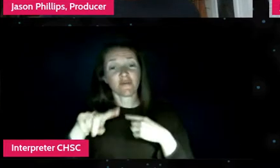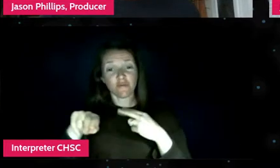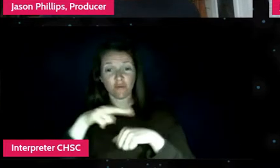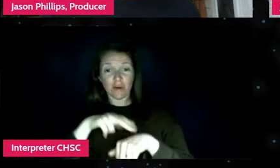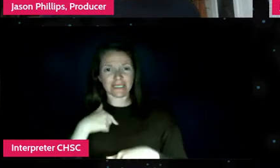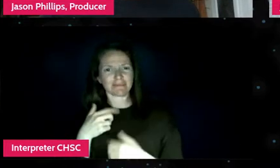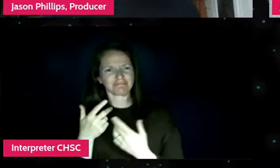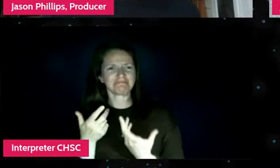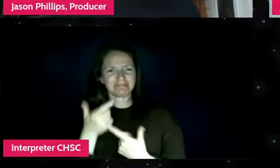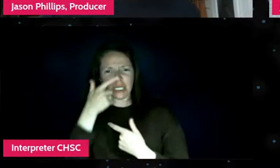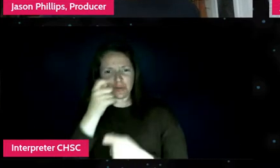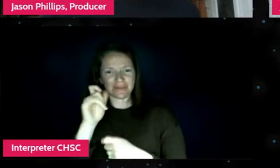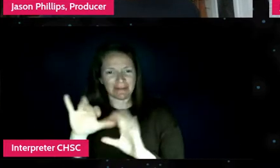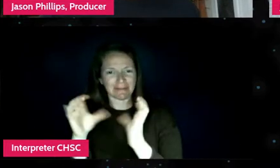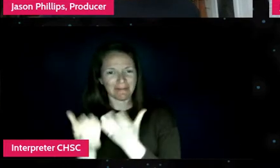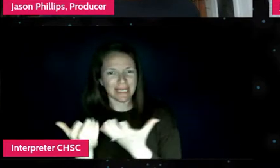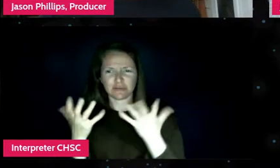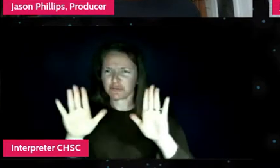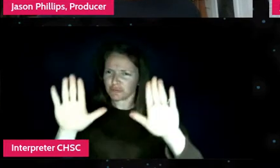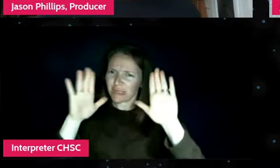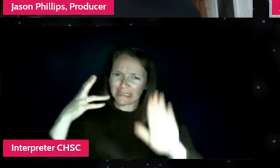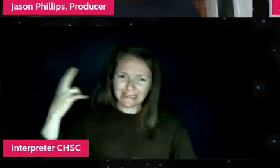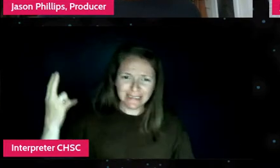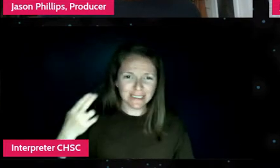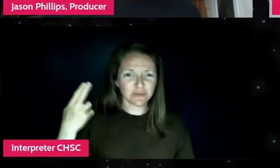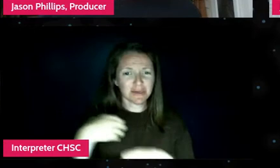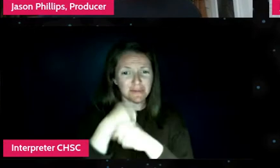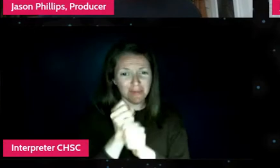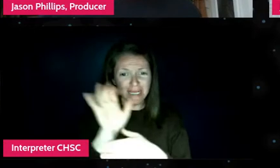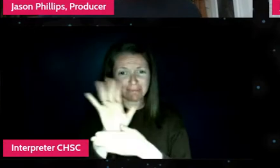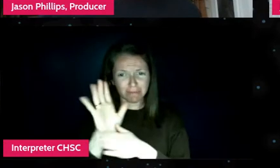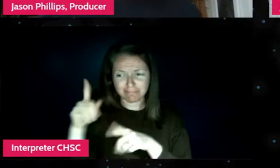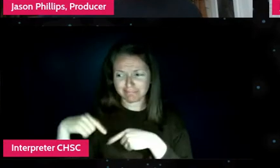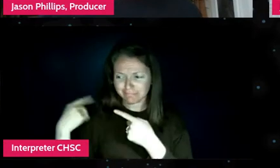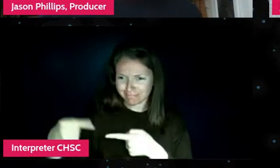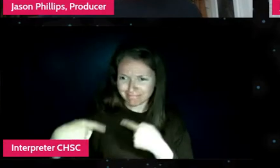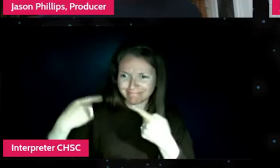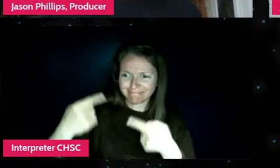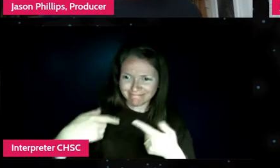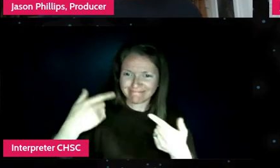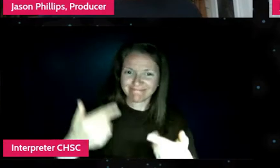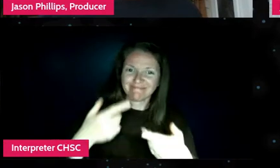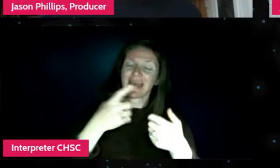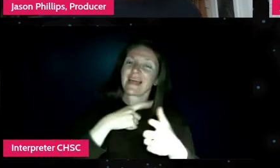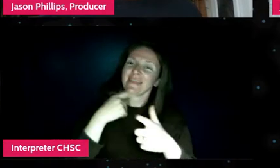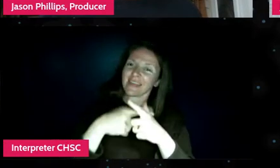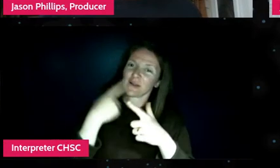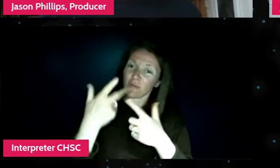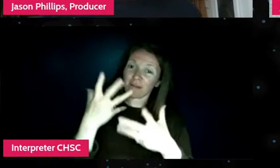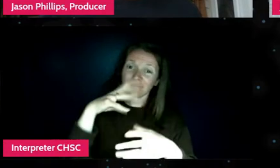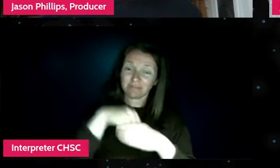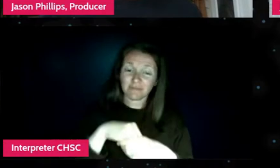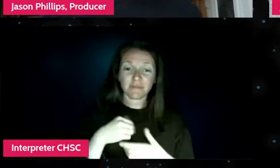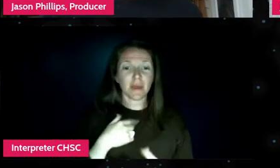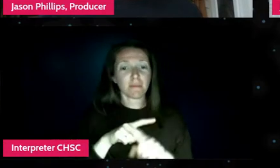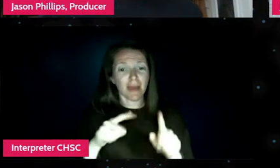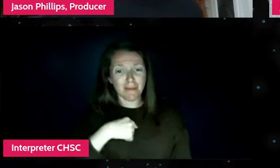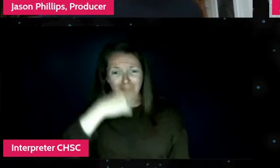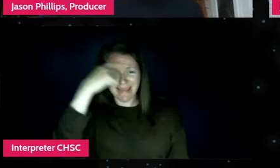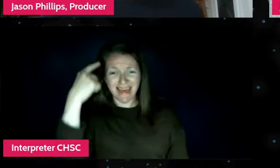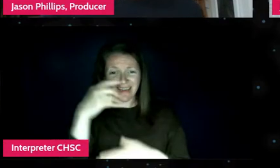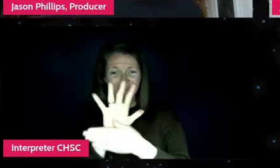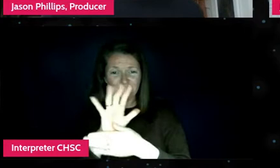naturally, I was interested in a class that had a great history of creating films like that. But essentially, you know, essentially as a Black filmmaker writing about a historic